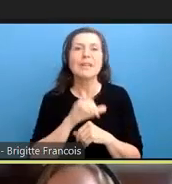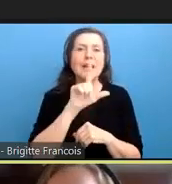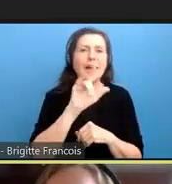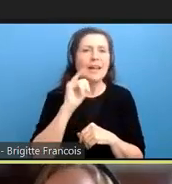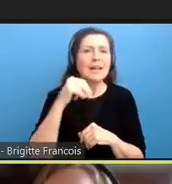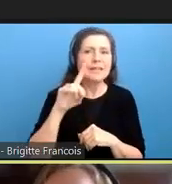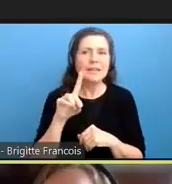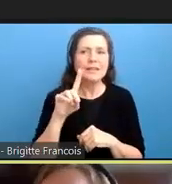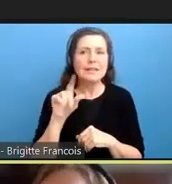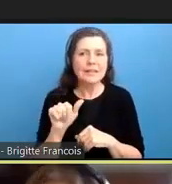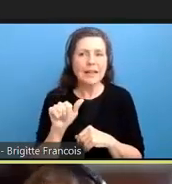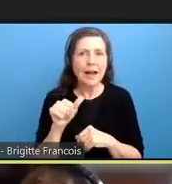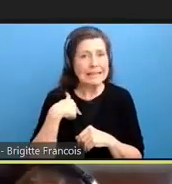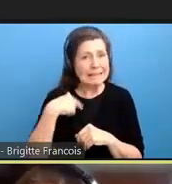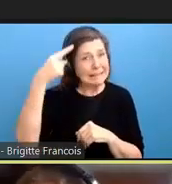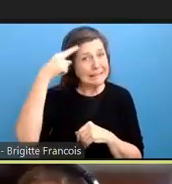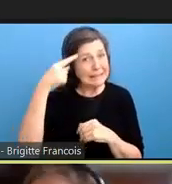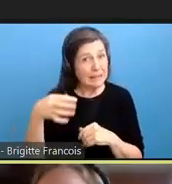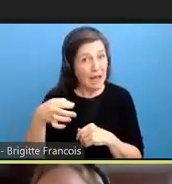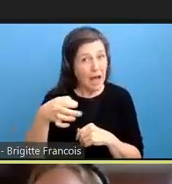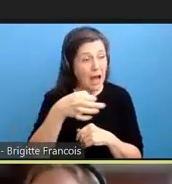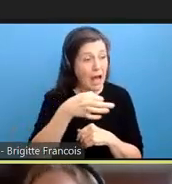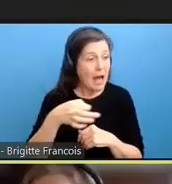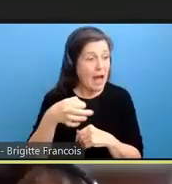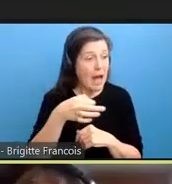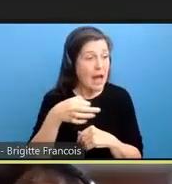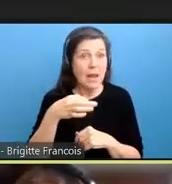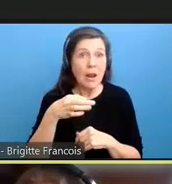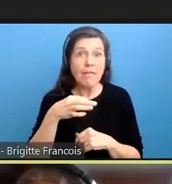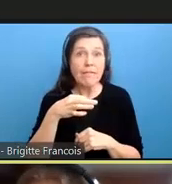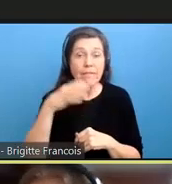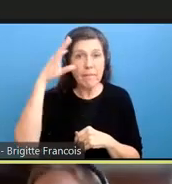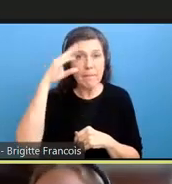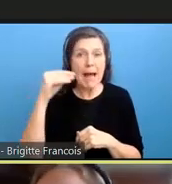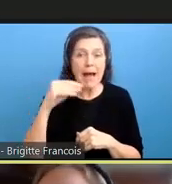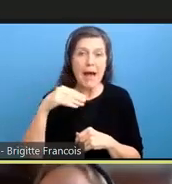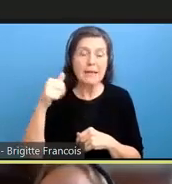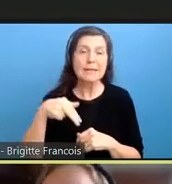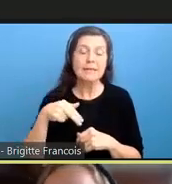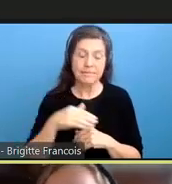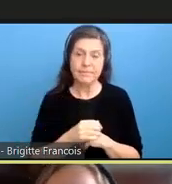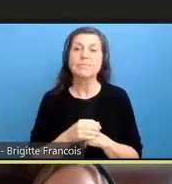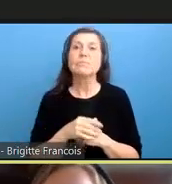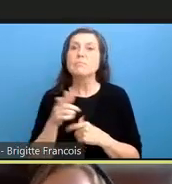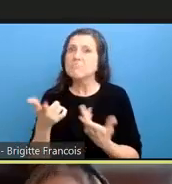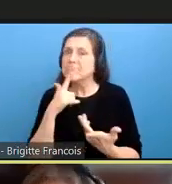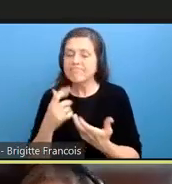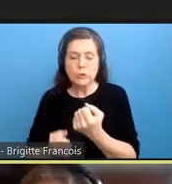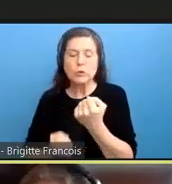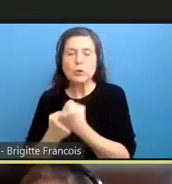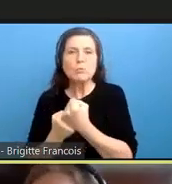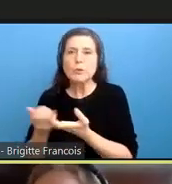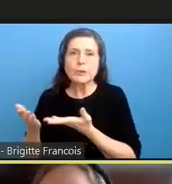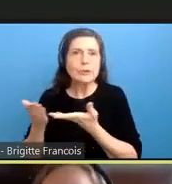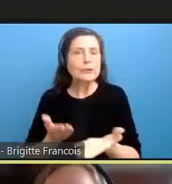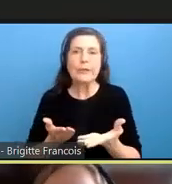think you're from Isle of Man, I'm sorry if I've got that wrong, but from a UK perspective works in the sensory support service in mainstream schools,